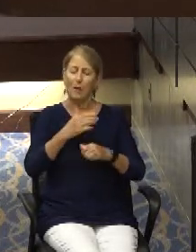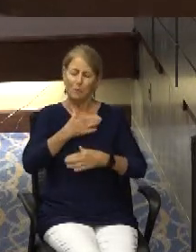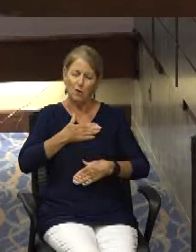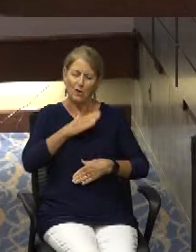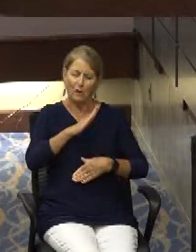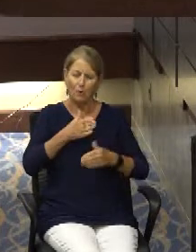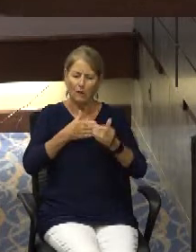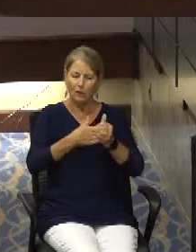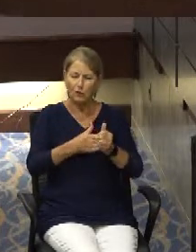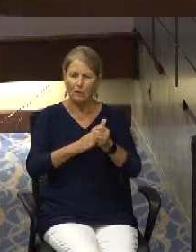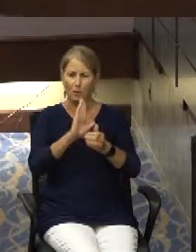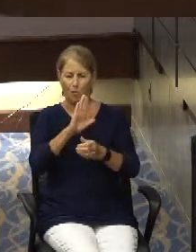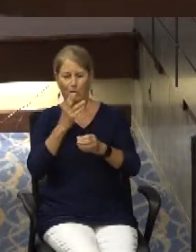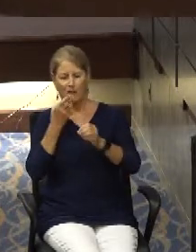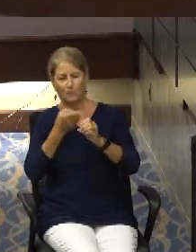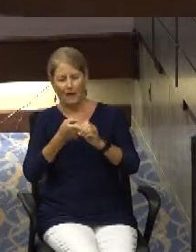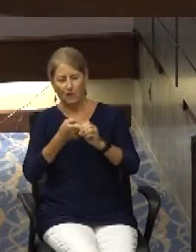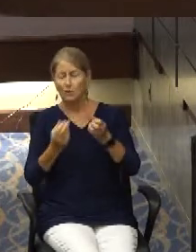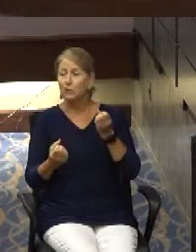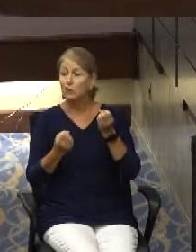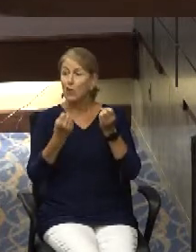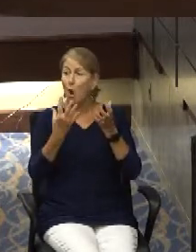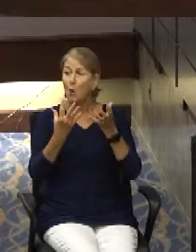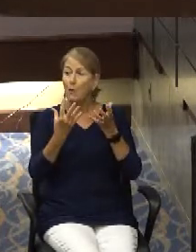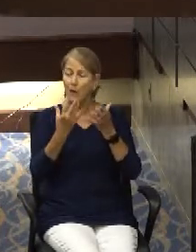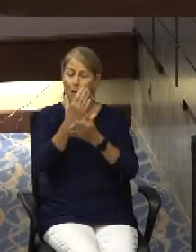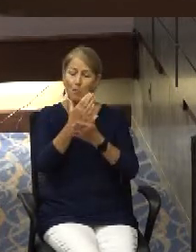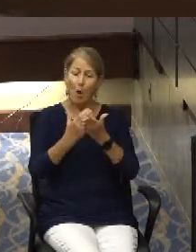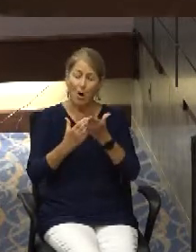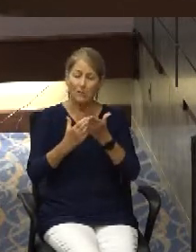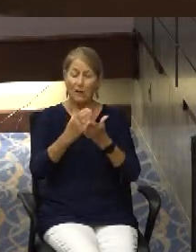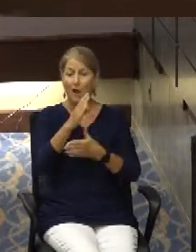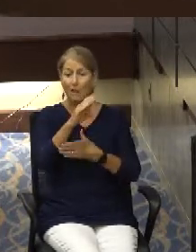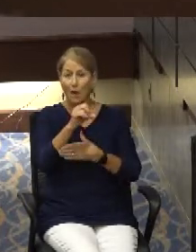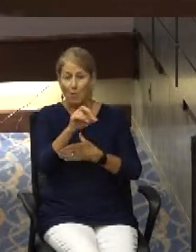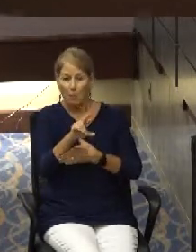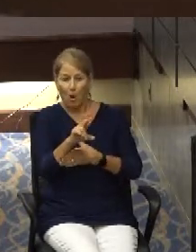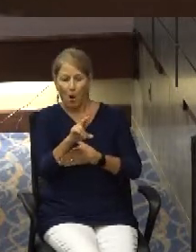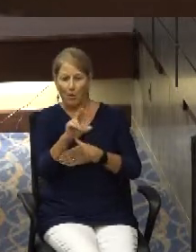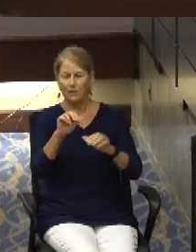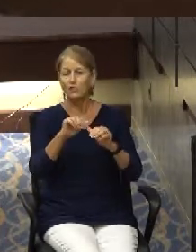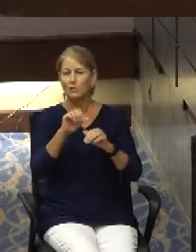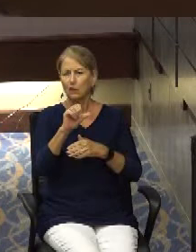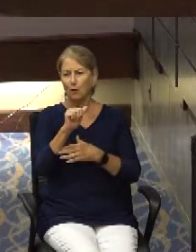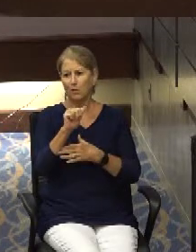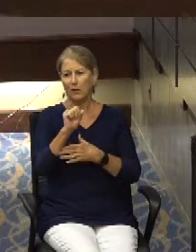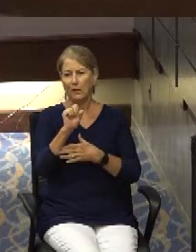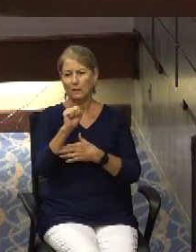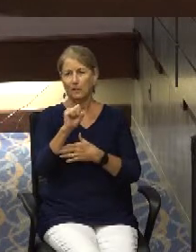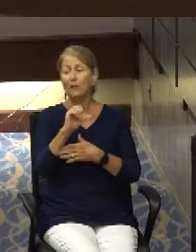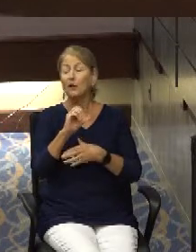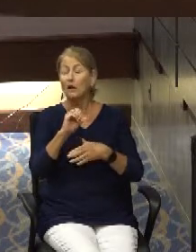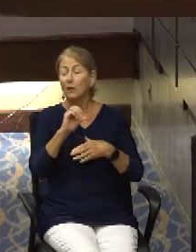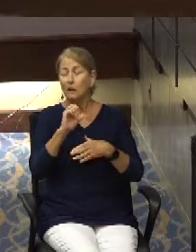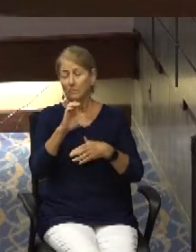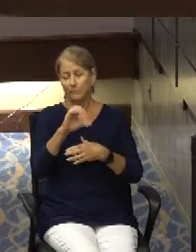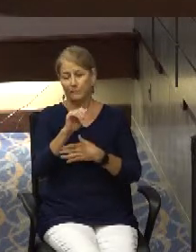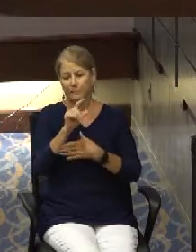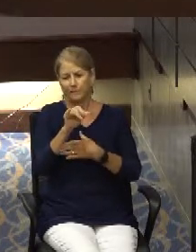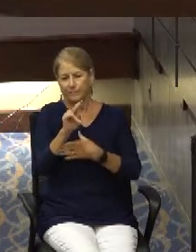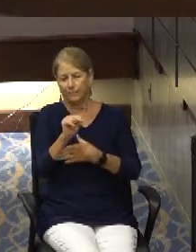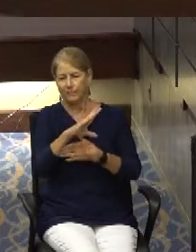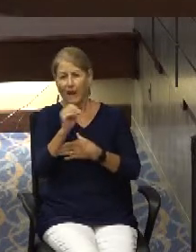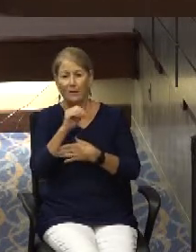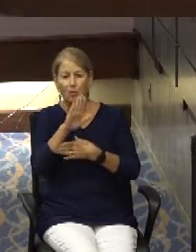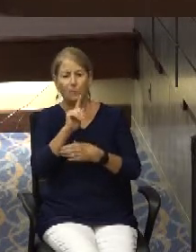and participation in so many aspects of the Bar Association, as charitable work, and your commitment to